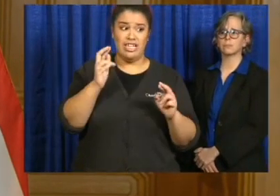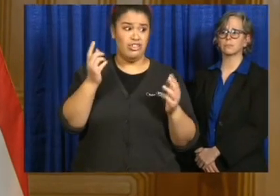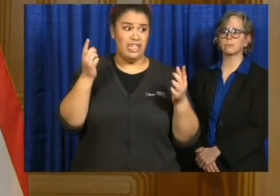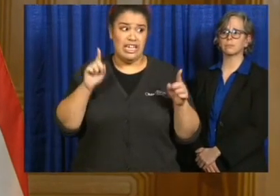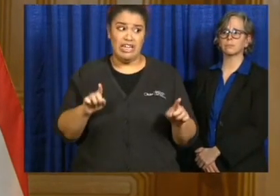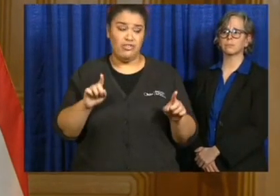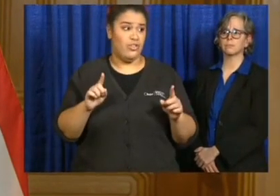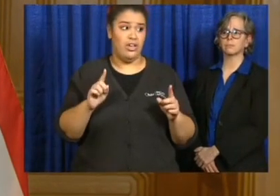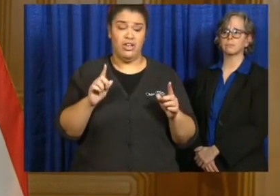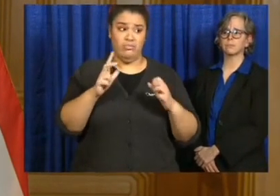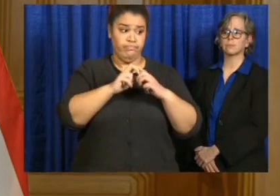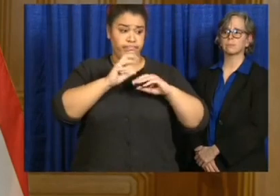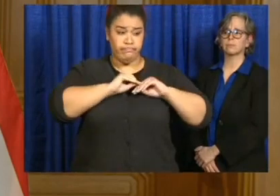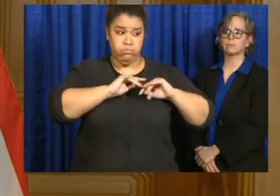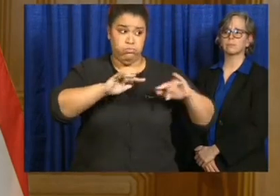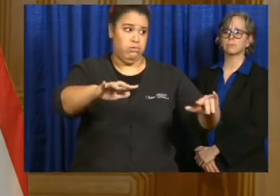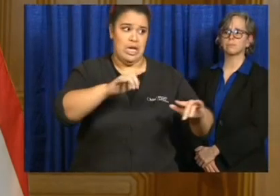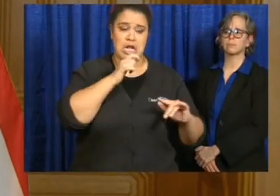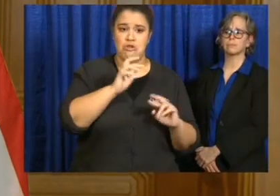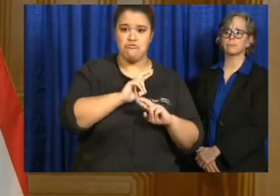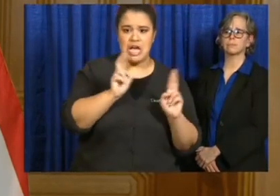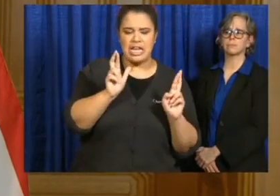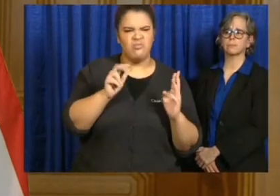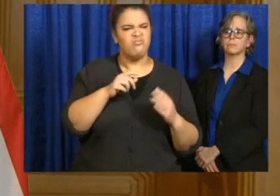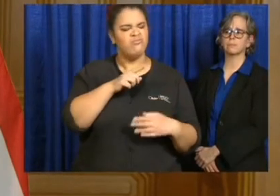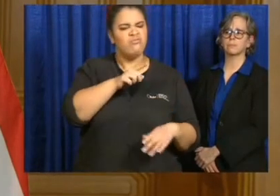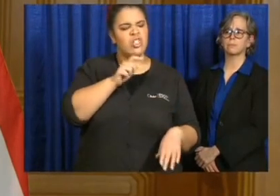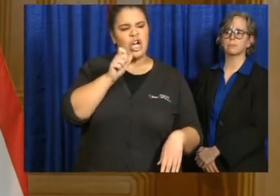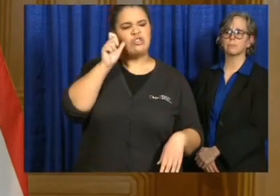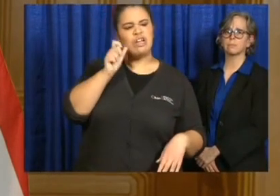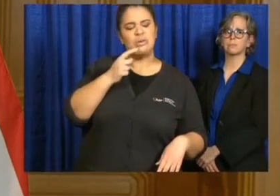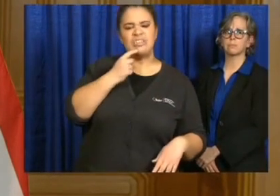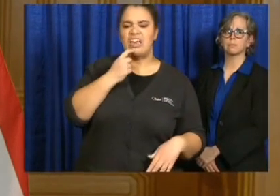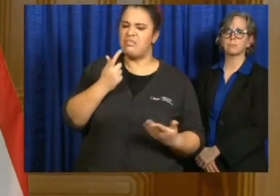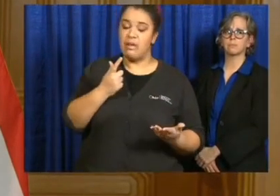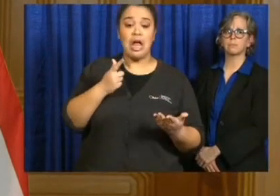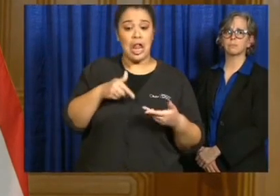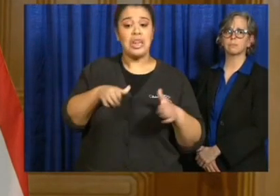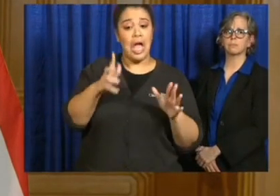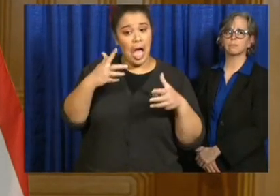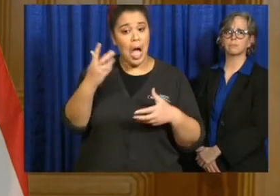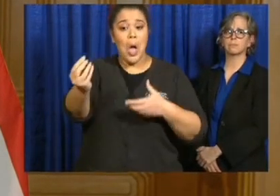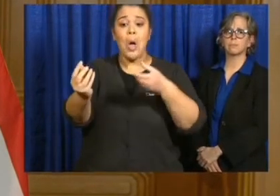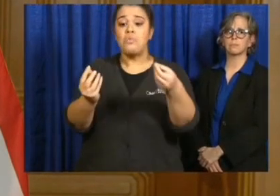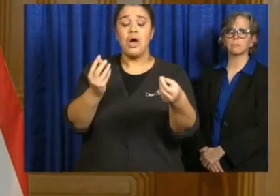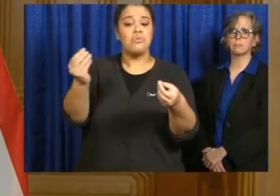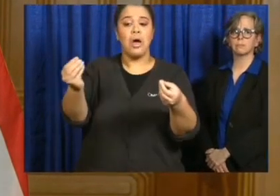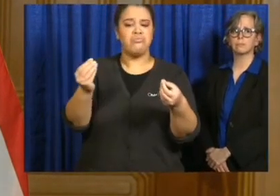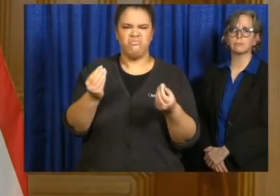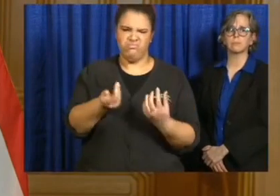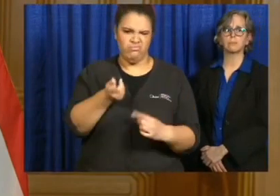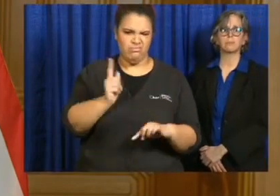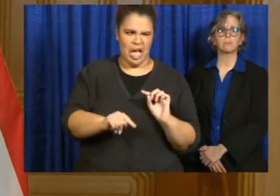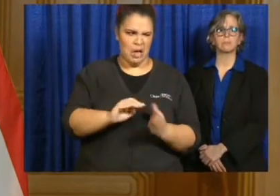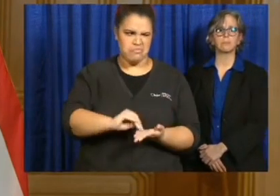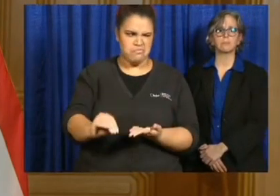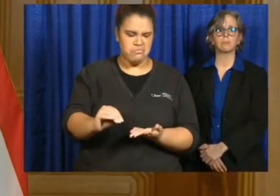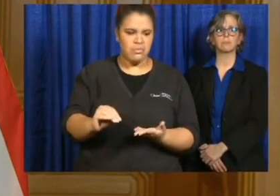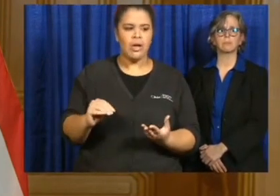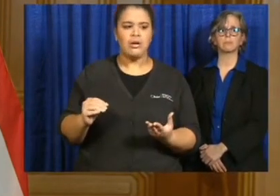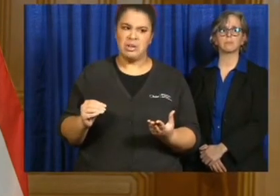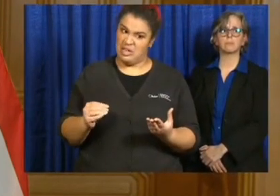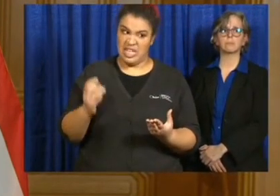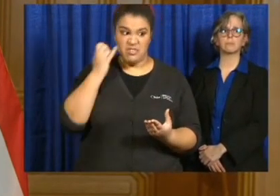loose, and they have just as much of a chance of contracting it on the outside as they do on the inside. Now that we've seen community spread